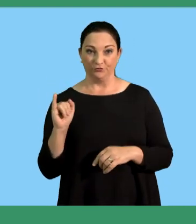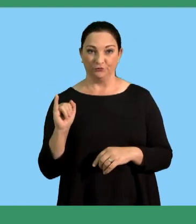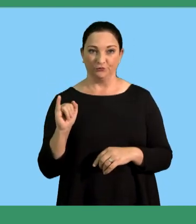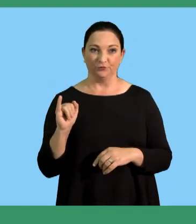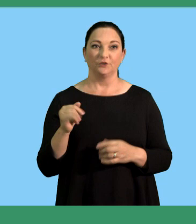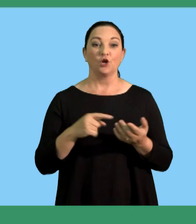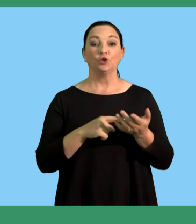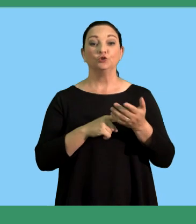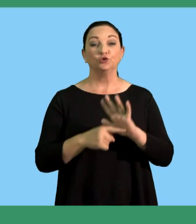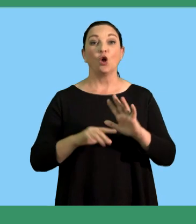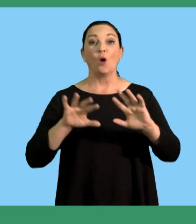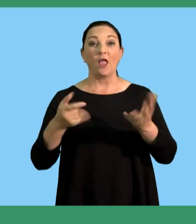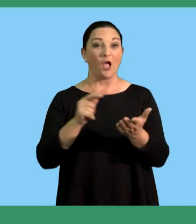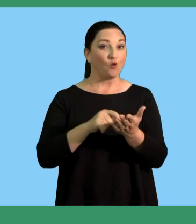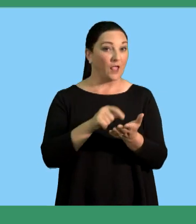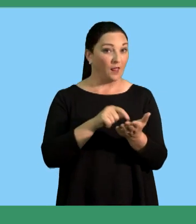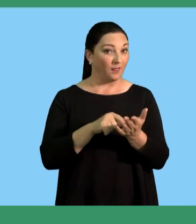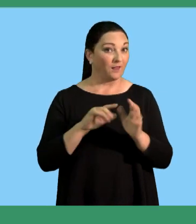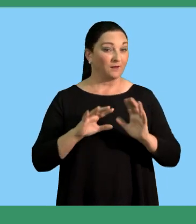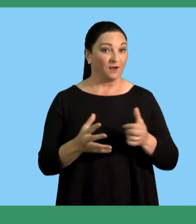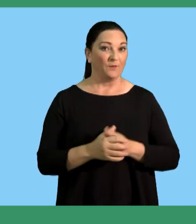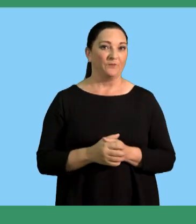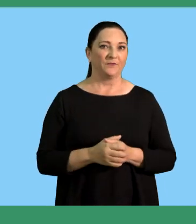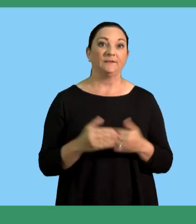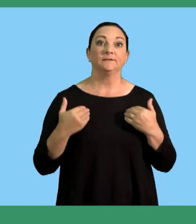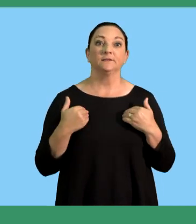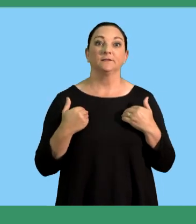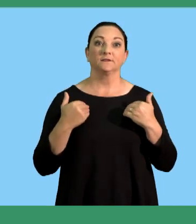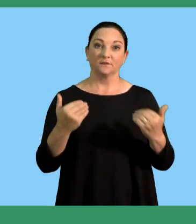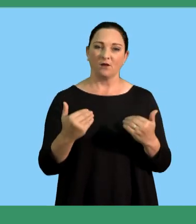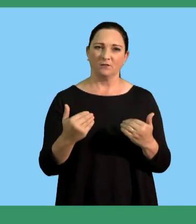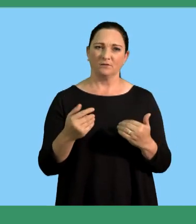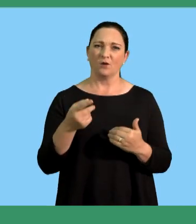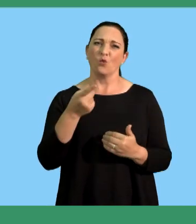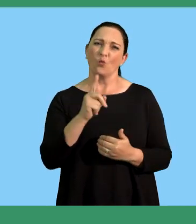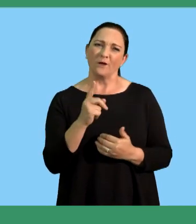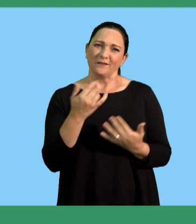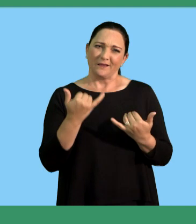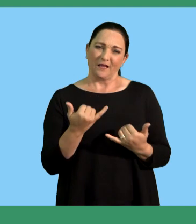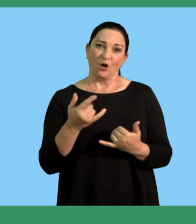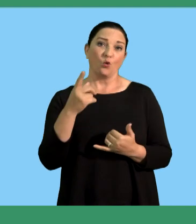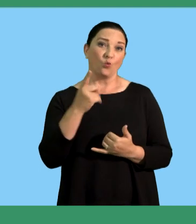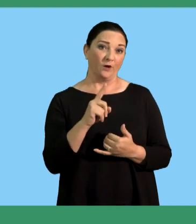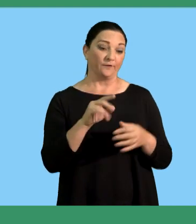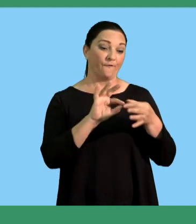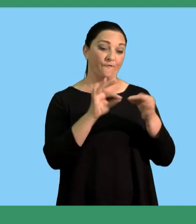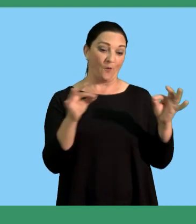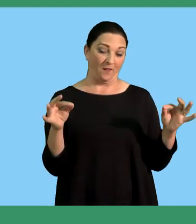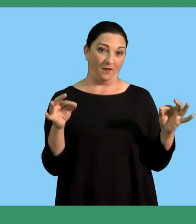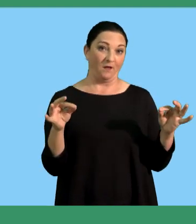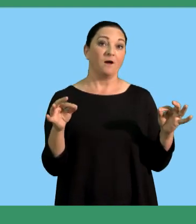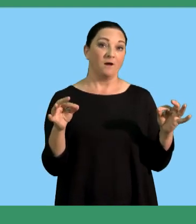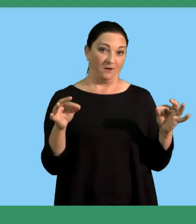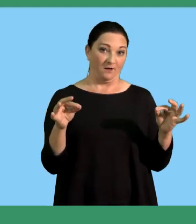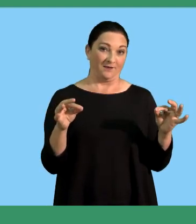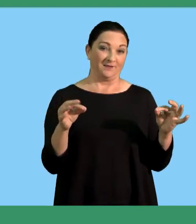show all your calculations. So what is key here is to start with what now? You start with your formula to